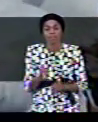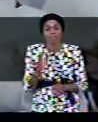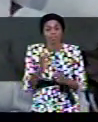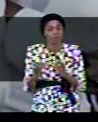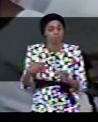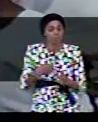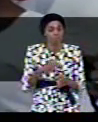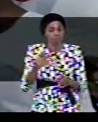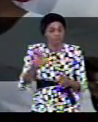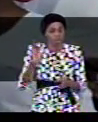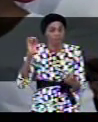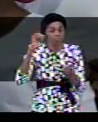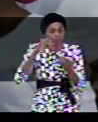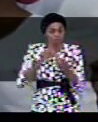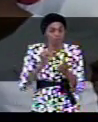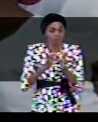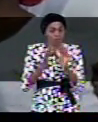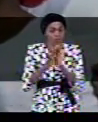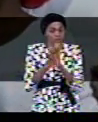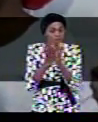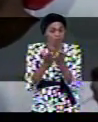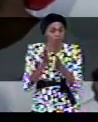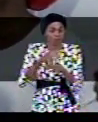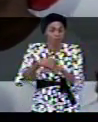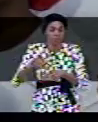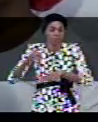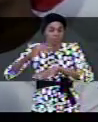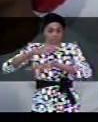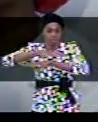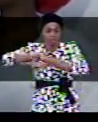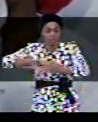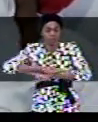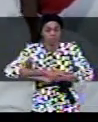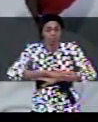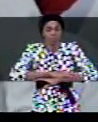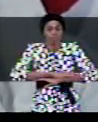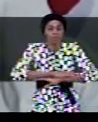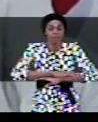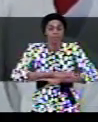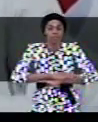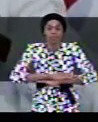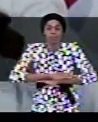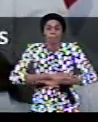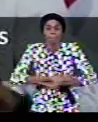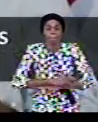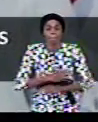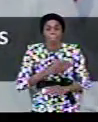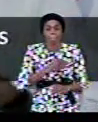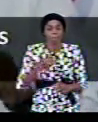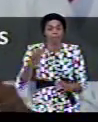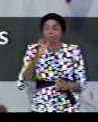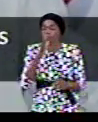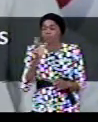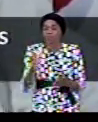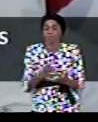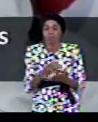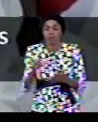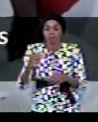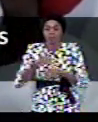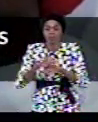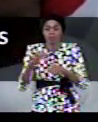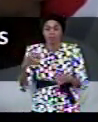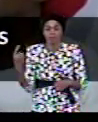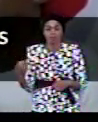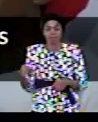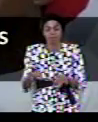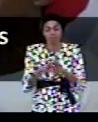if we find more Bibles on the table and mothers singing Rock